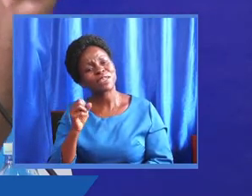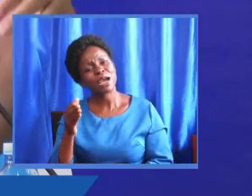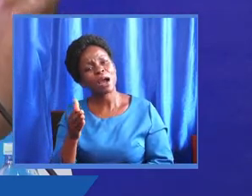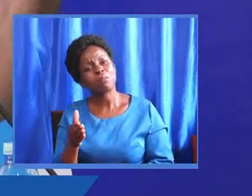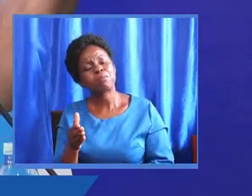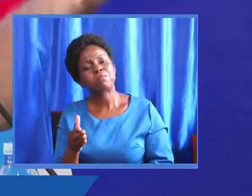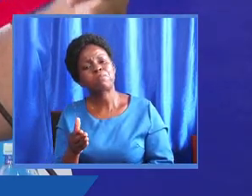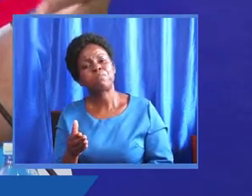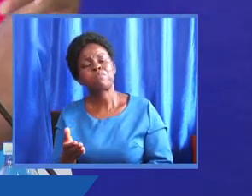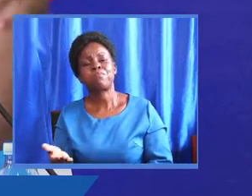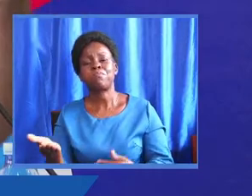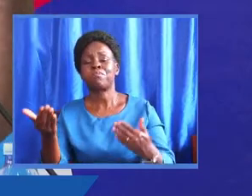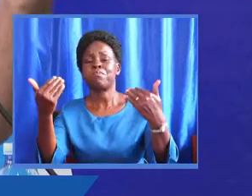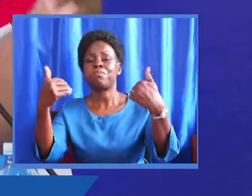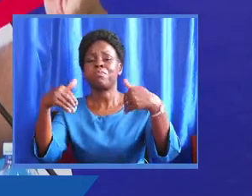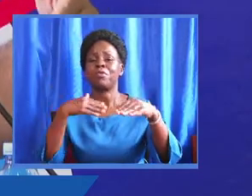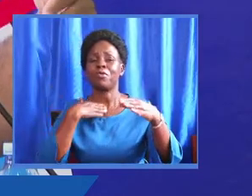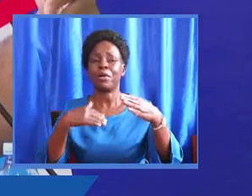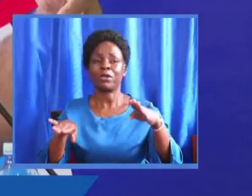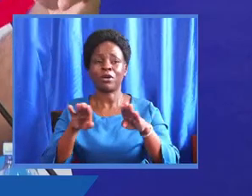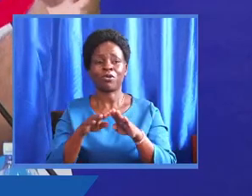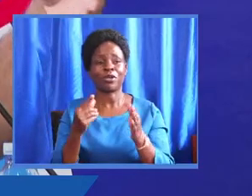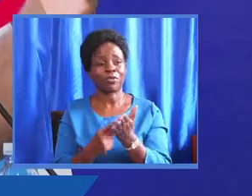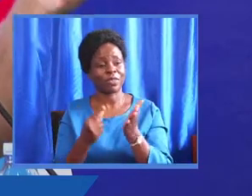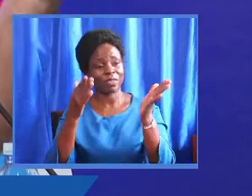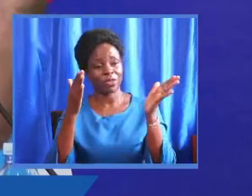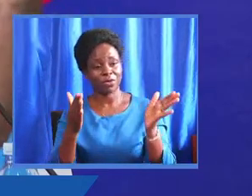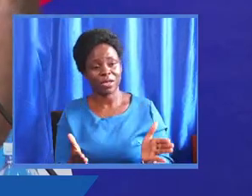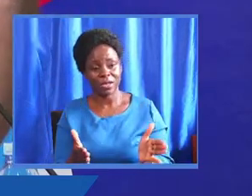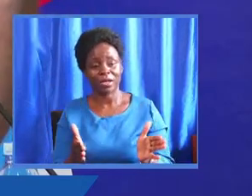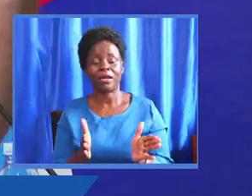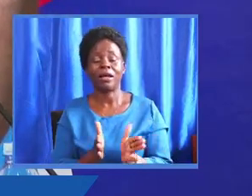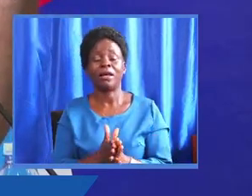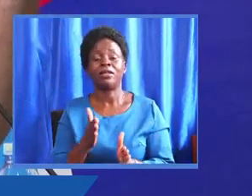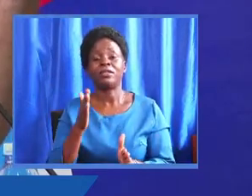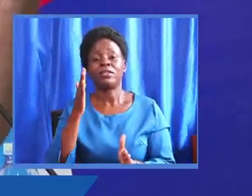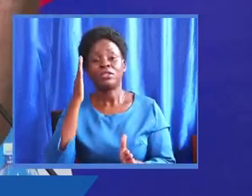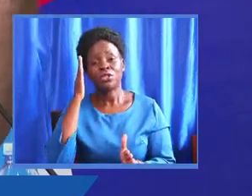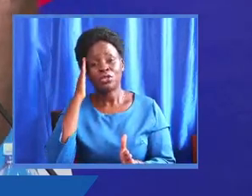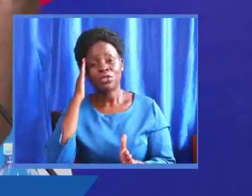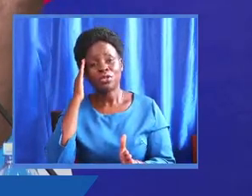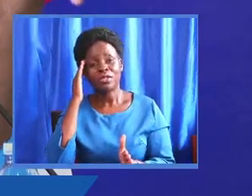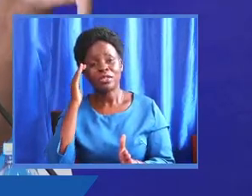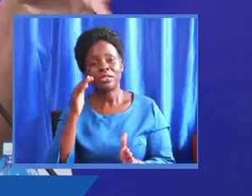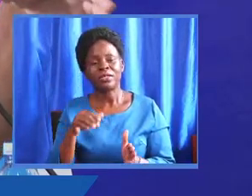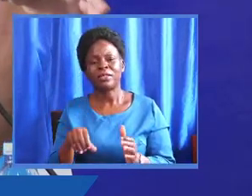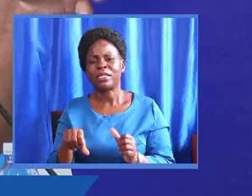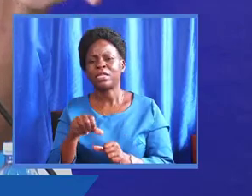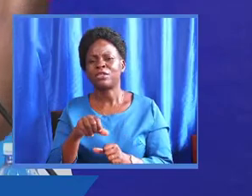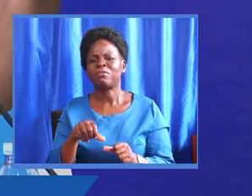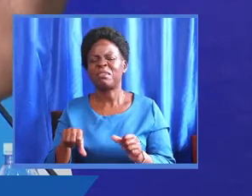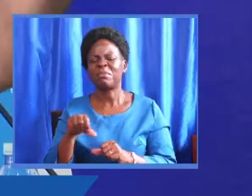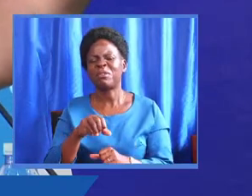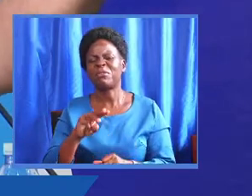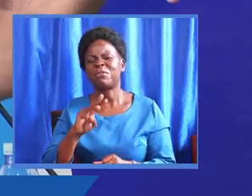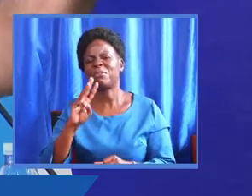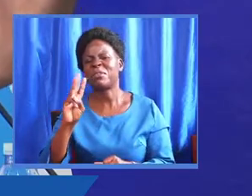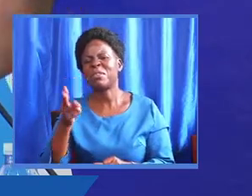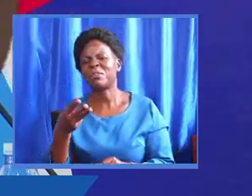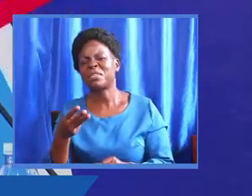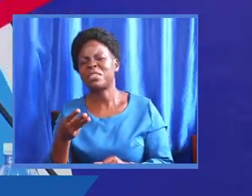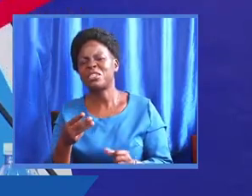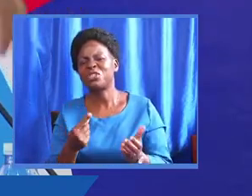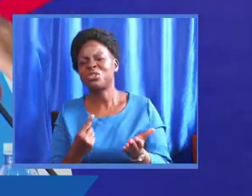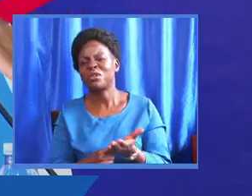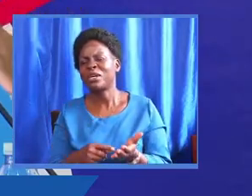And it's available to every Ugandan. And, you know, I think it's about a threshold of $300,000 yes. for Ugandan